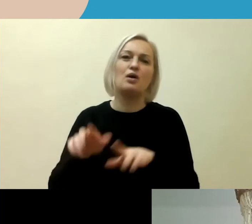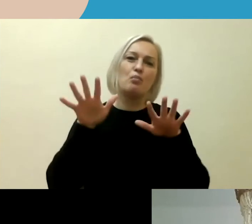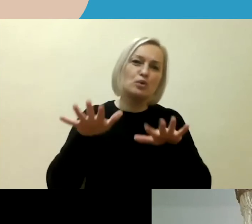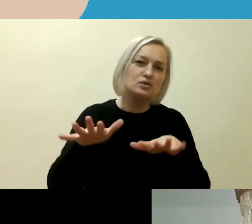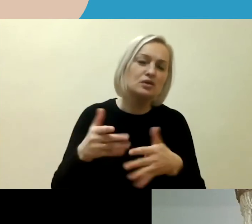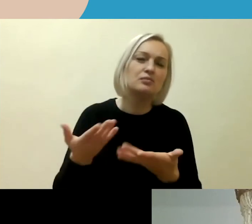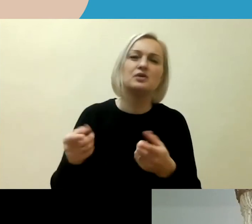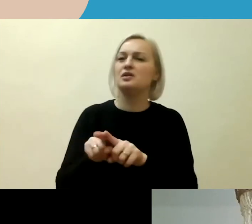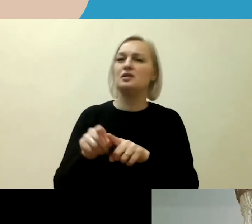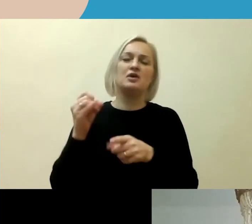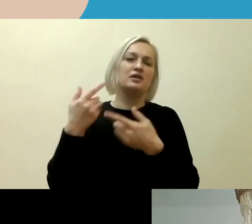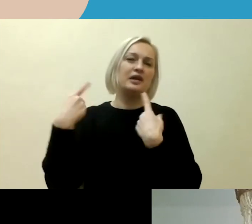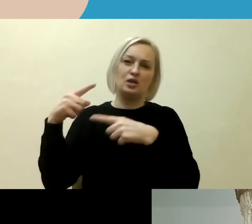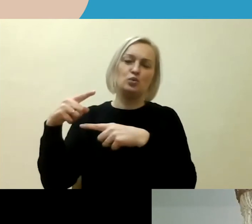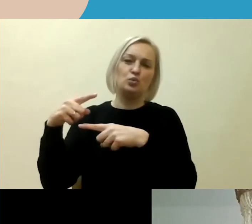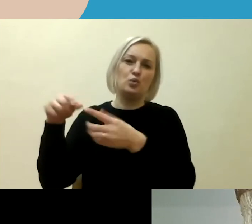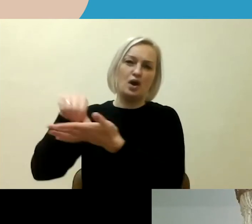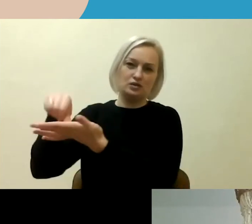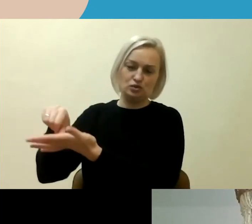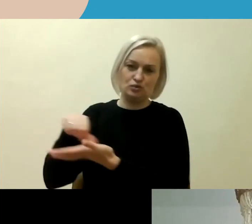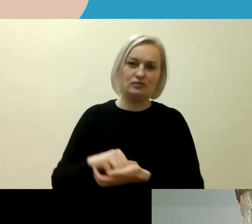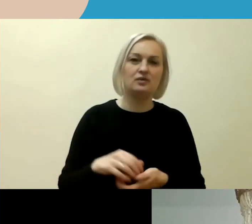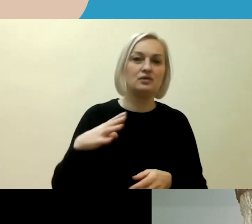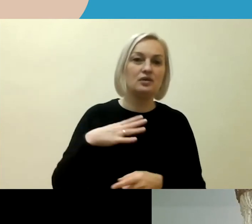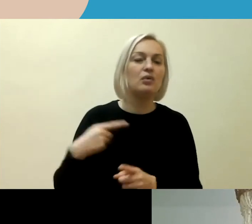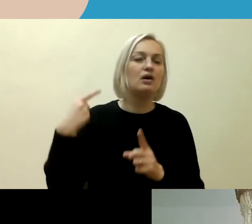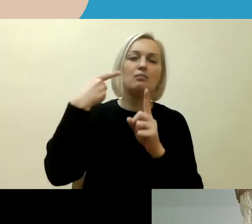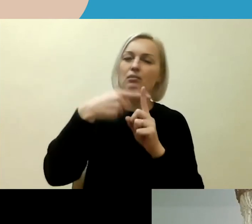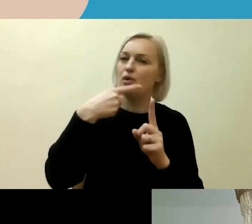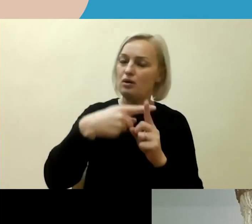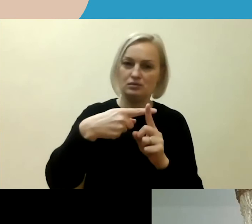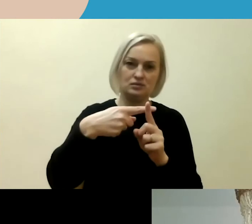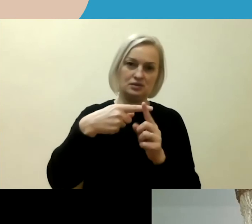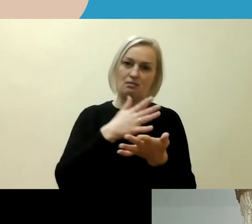of Jewish people, as well as LGBT communities.